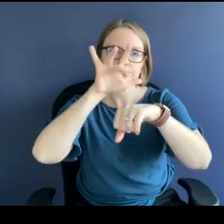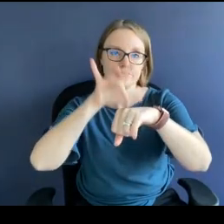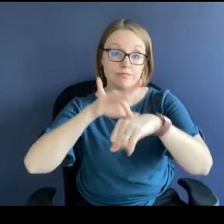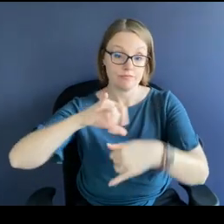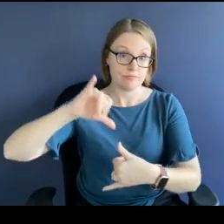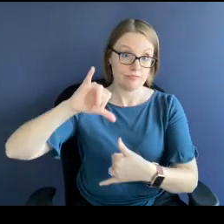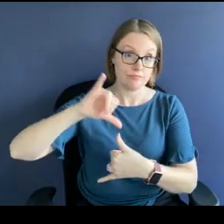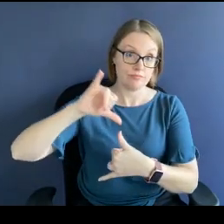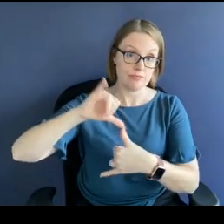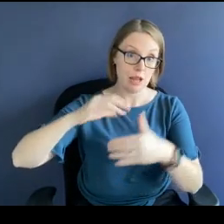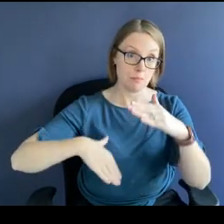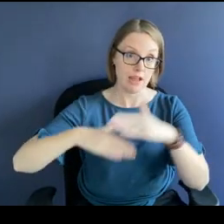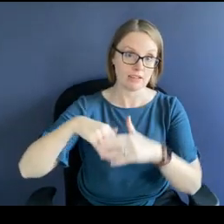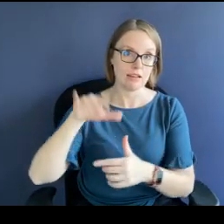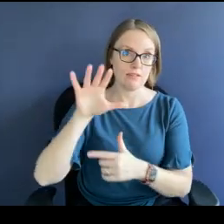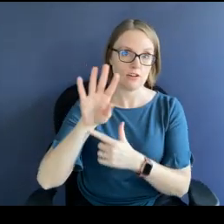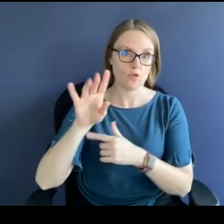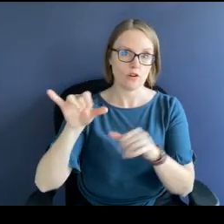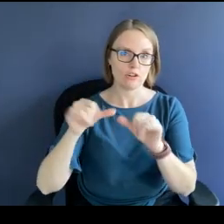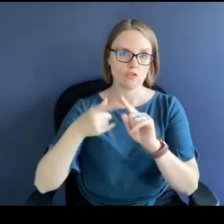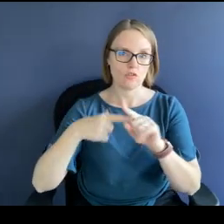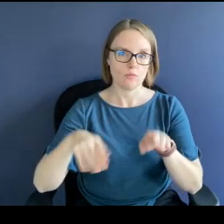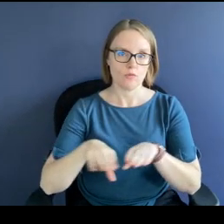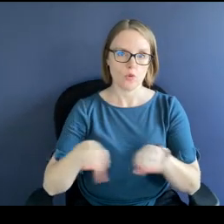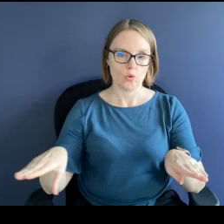inches maximum from the floor.